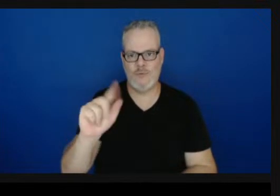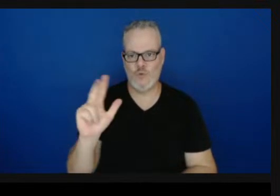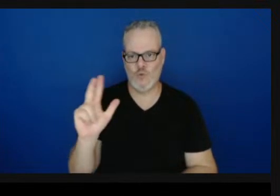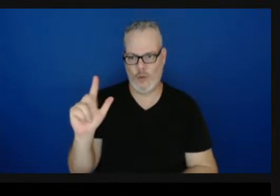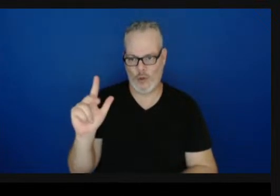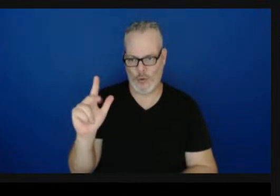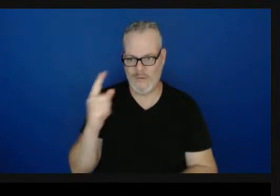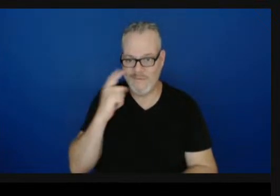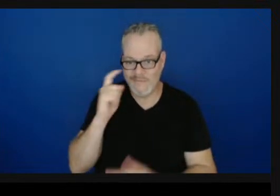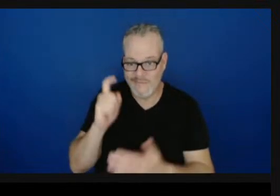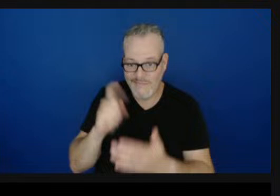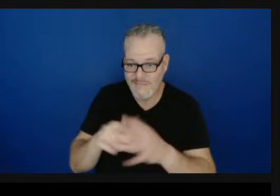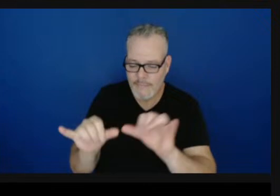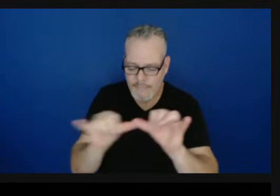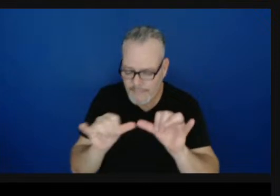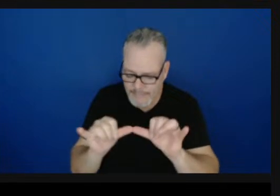Road,